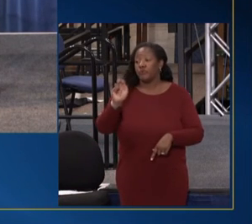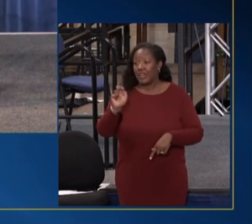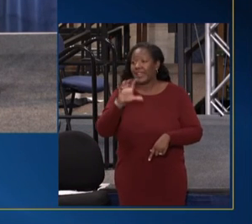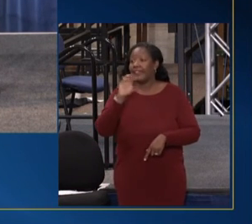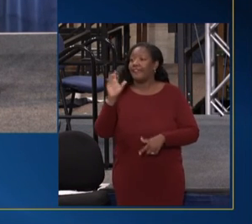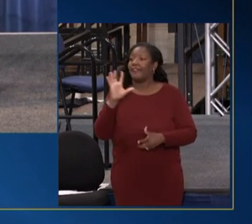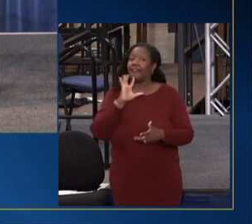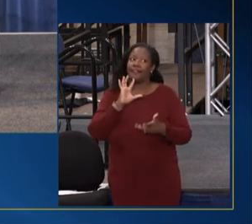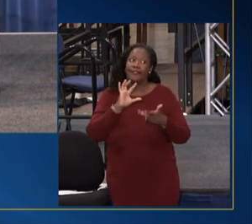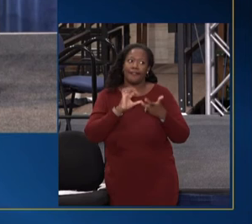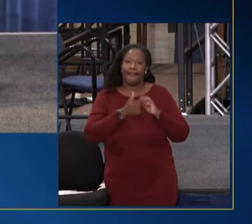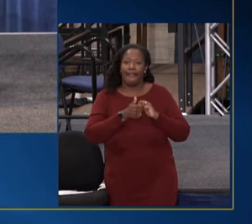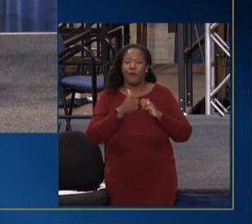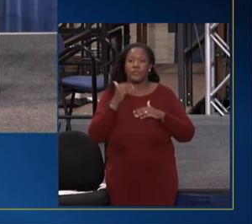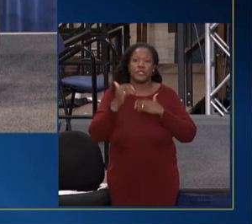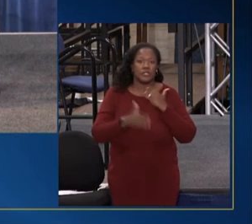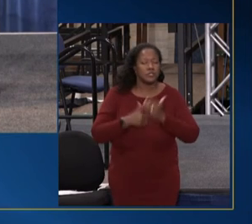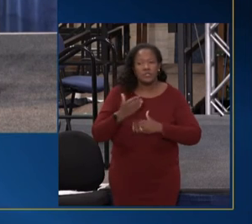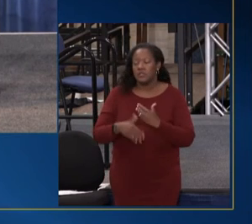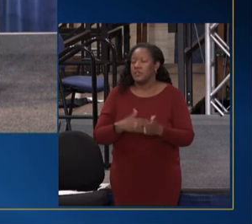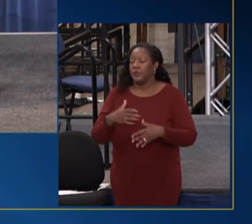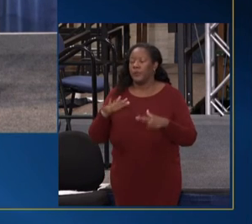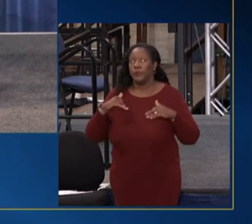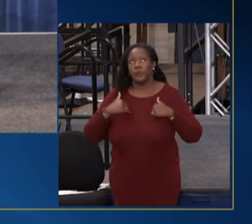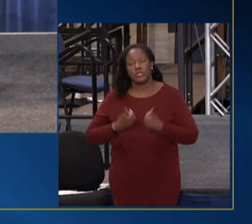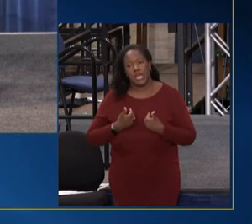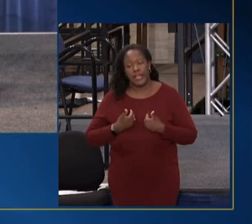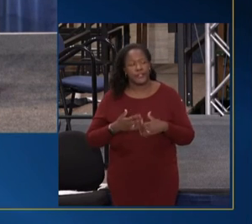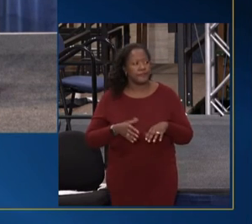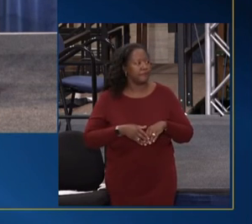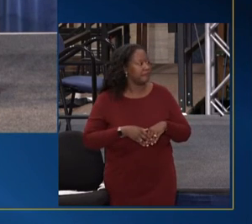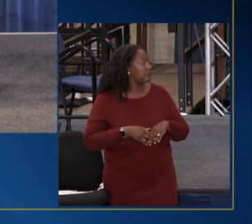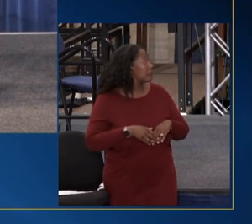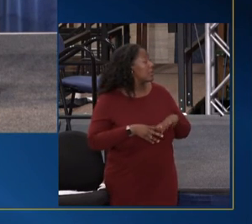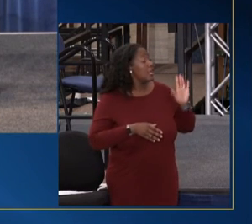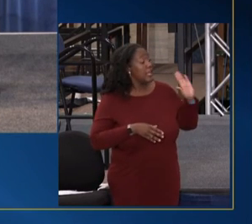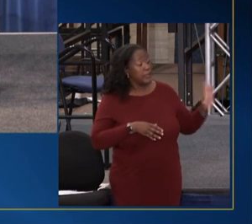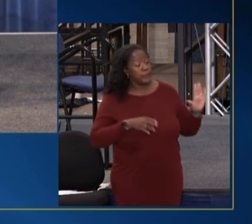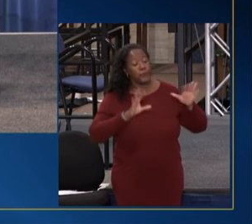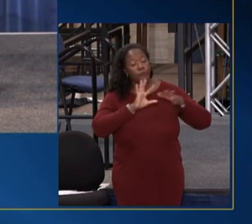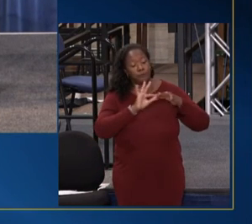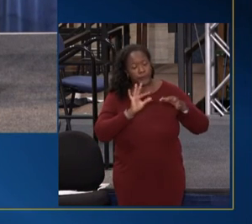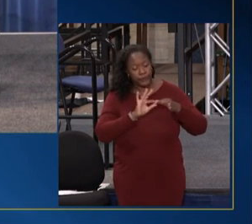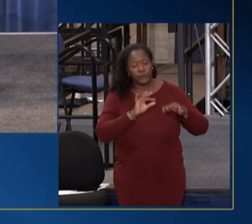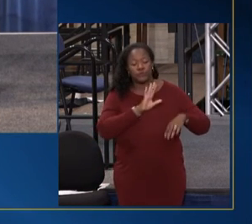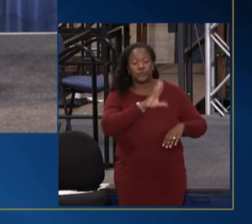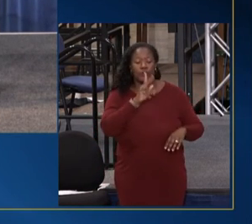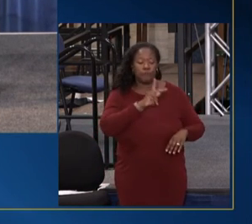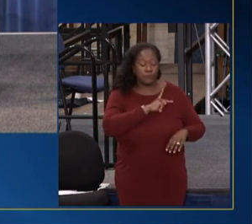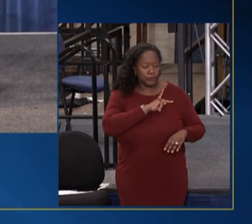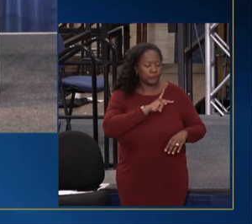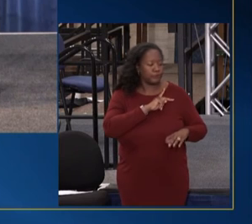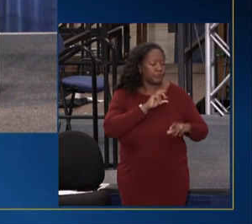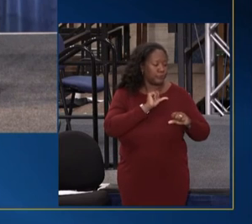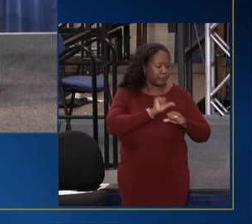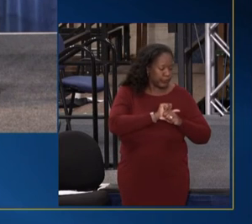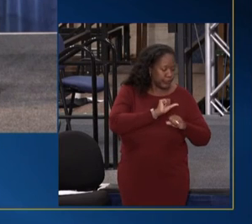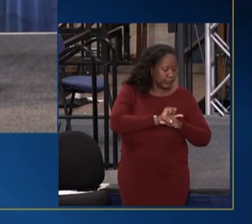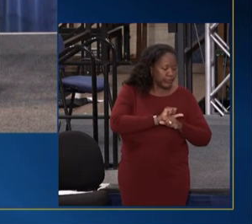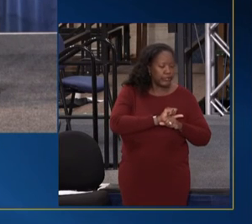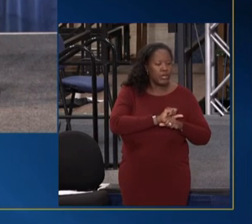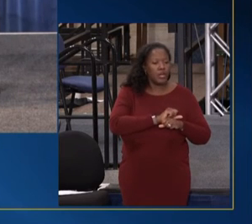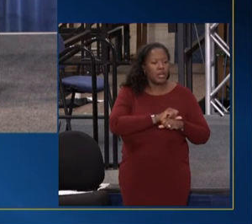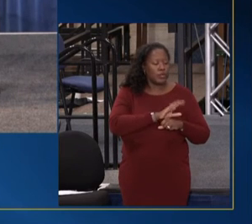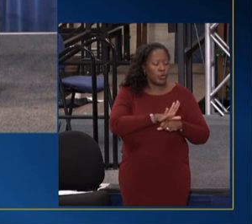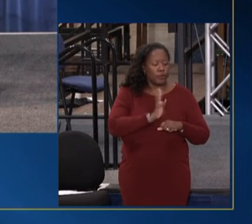sort of how the movement is tired. And so I'm just, in your words, in your personal capacity, or in your, you know, formal chair that you're sitting here